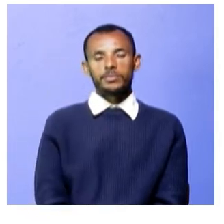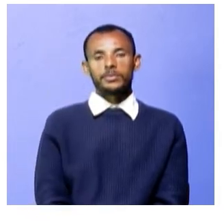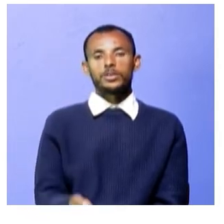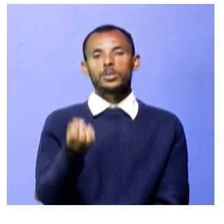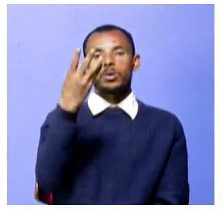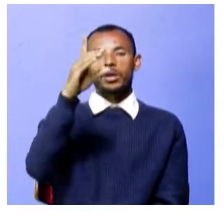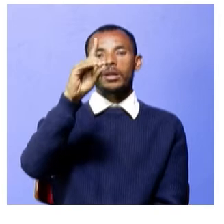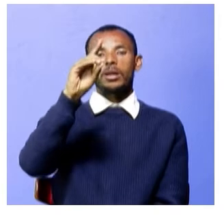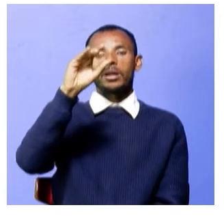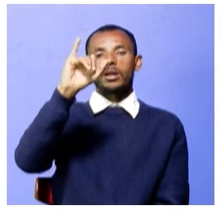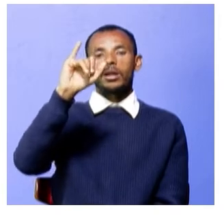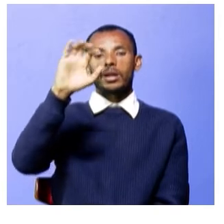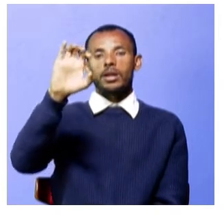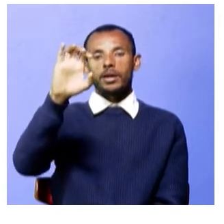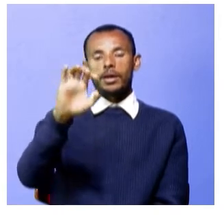Throwing a die.